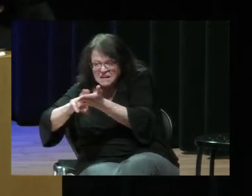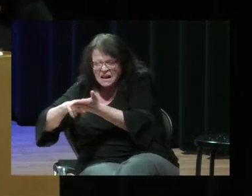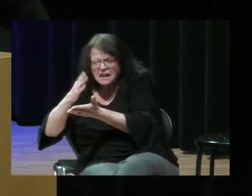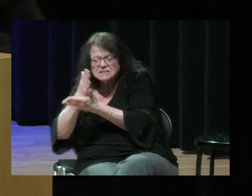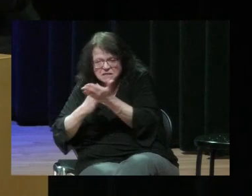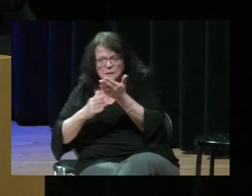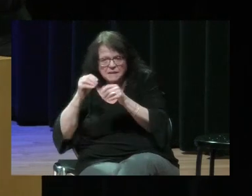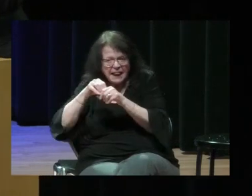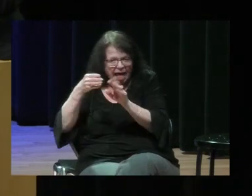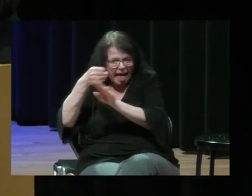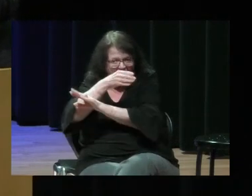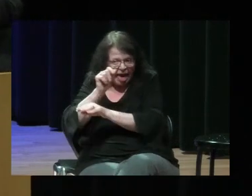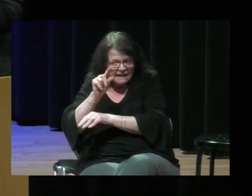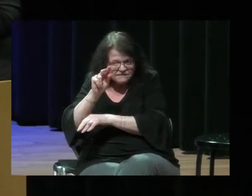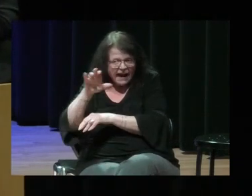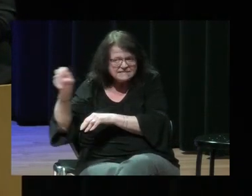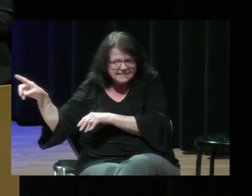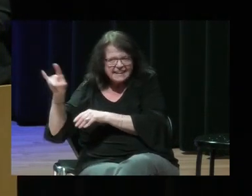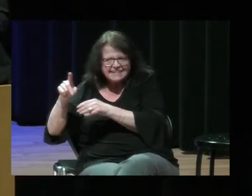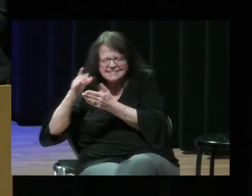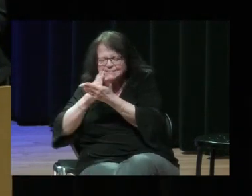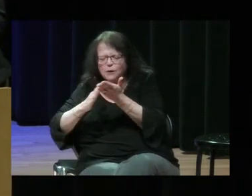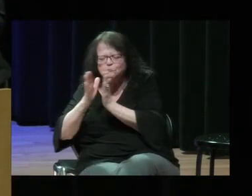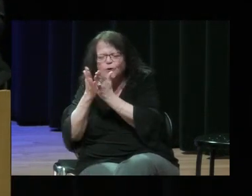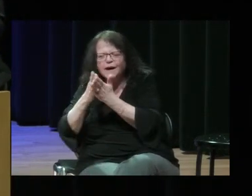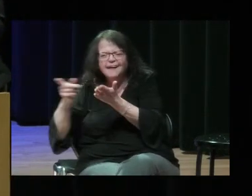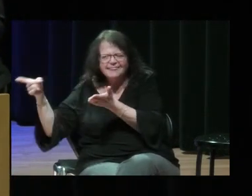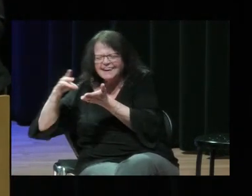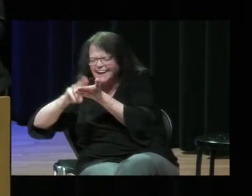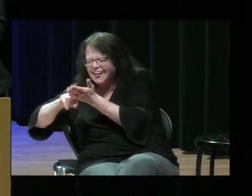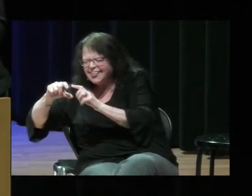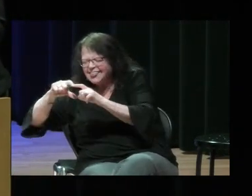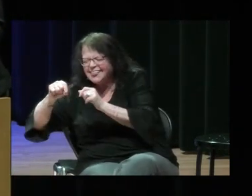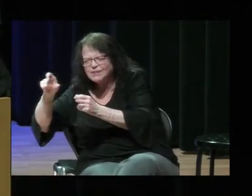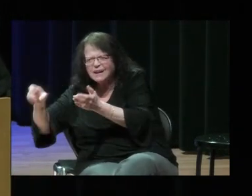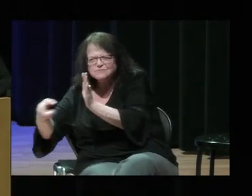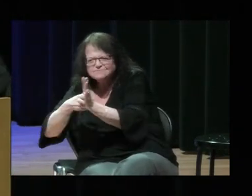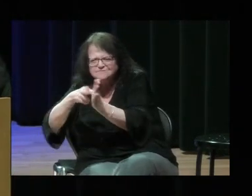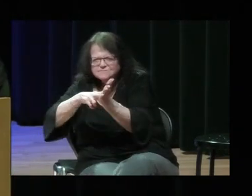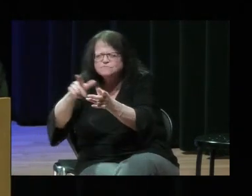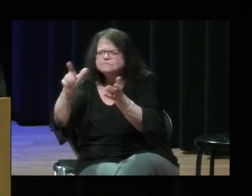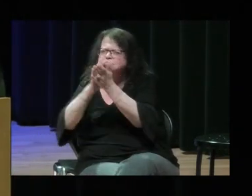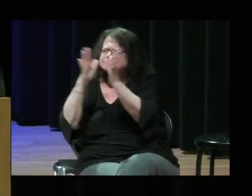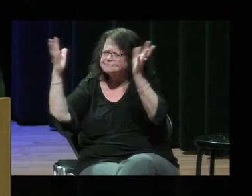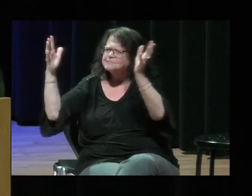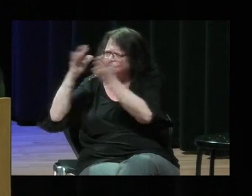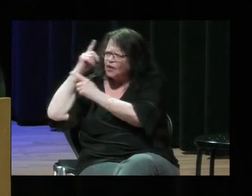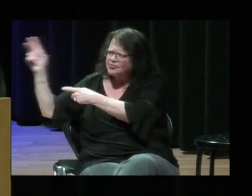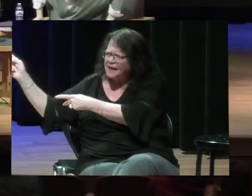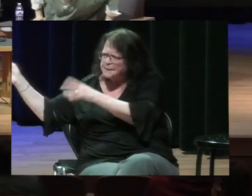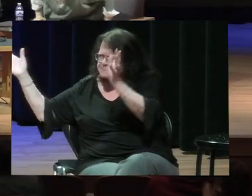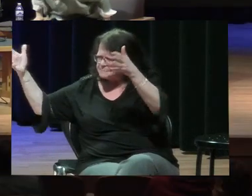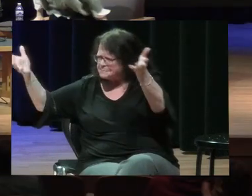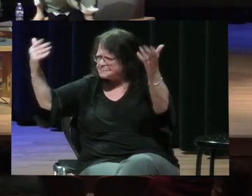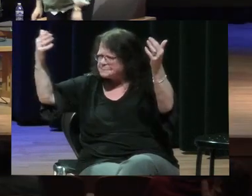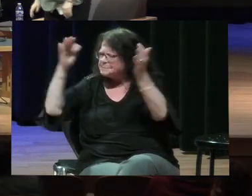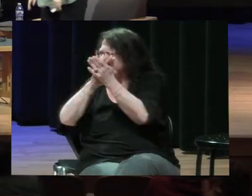in advance that you can take home. Again, let's give them a huge round of applause for an amazing night of conversation.